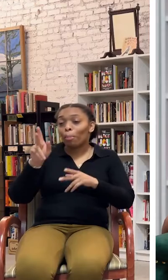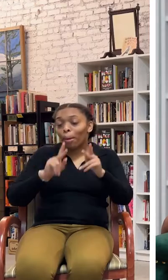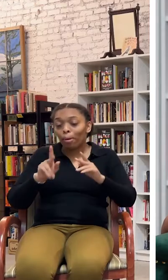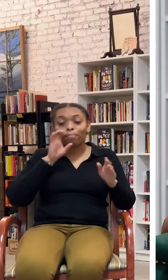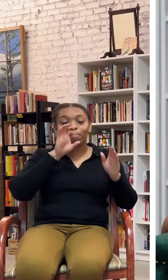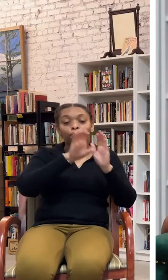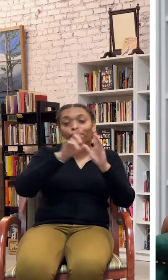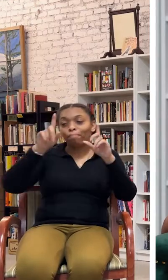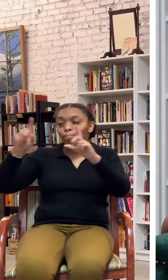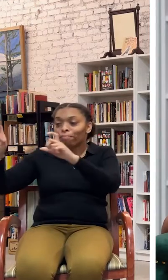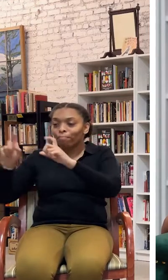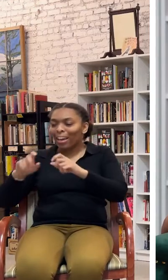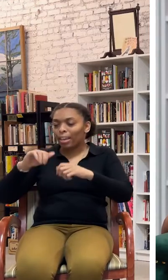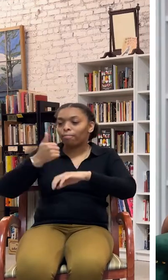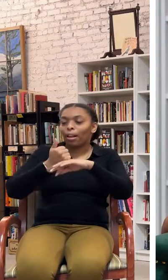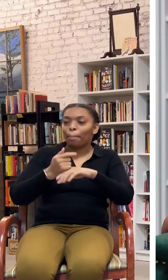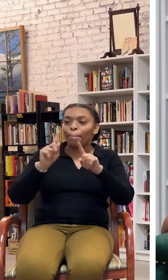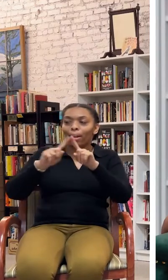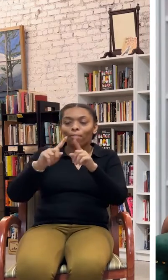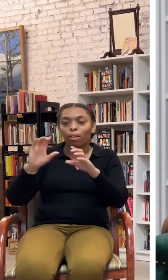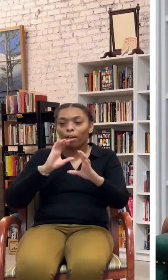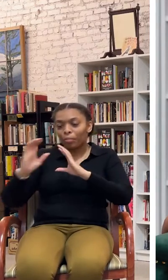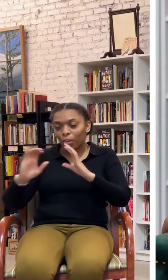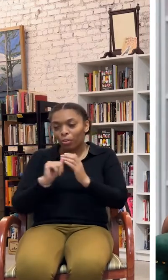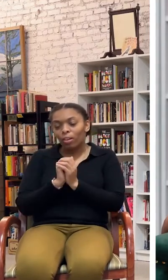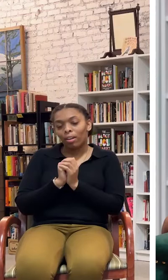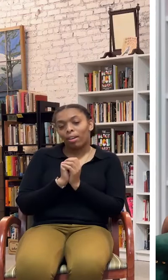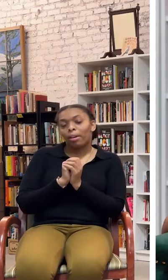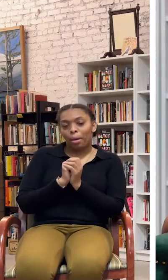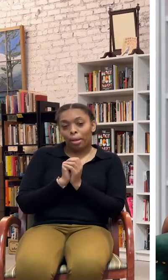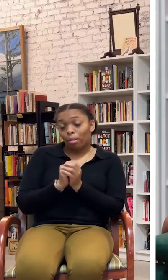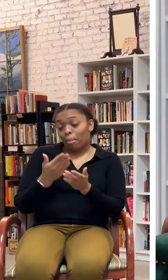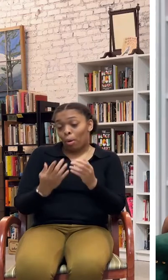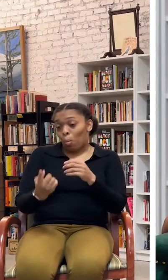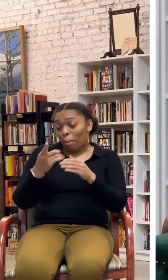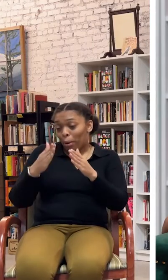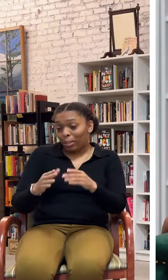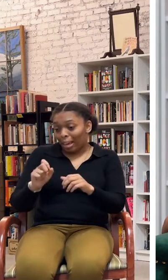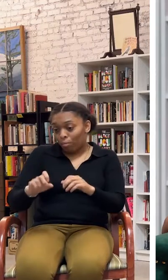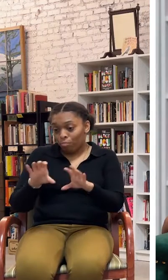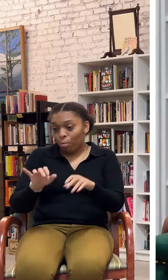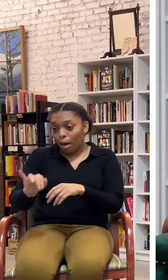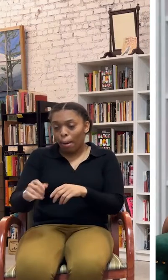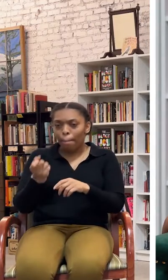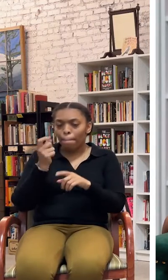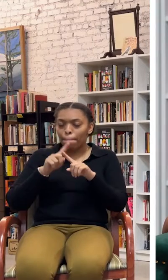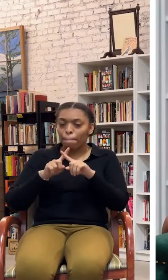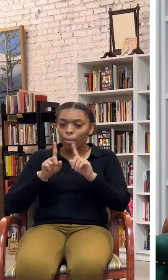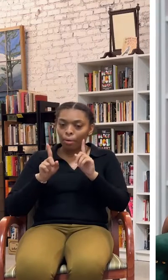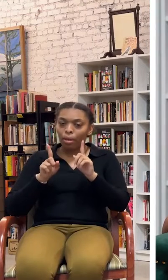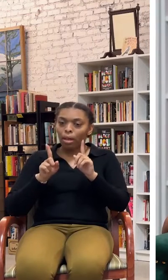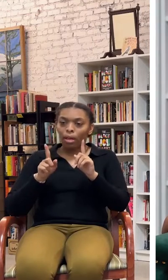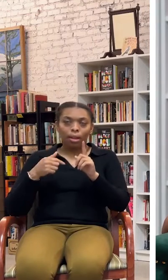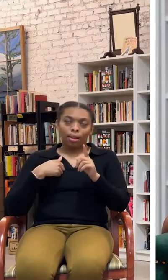create a whole other conversation and a vibe. That maybe one could do that too. It's just that, yeah, I think, and I